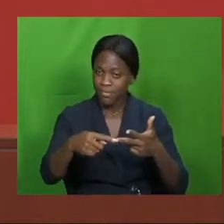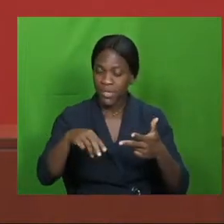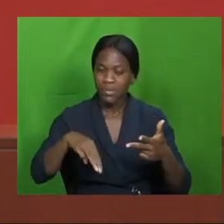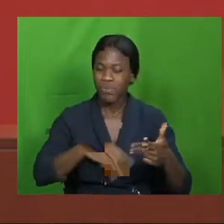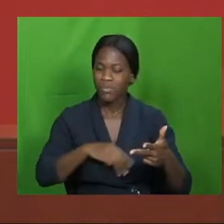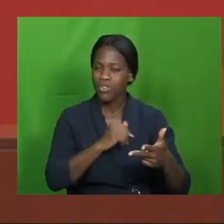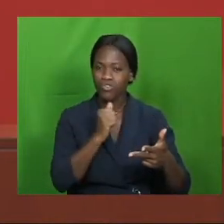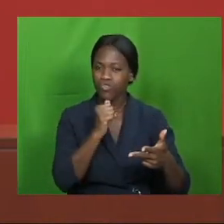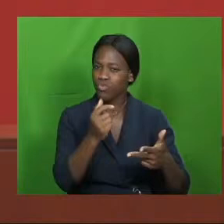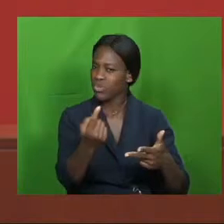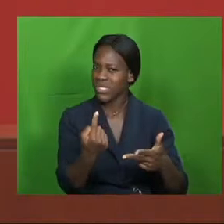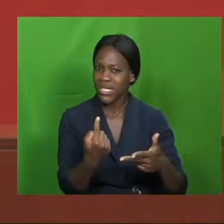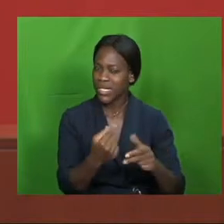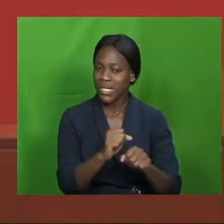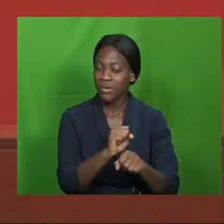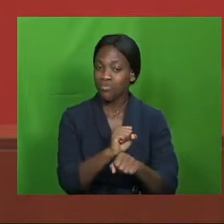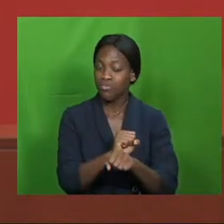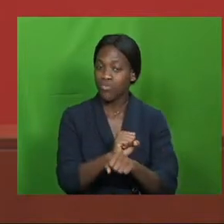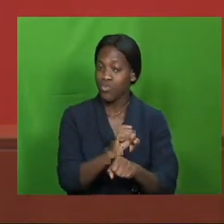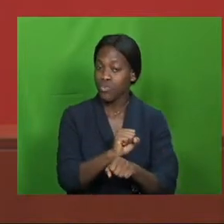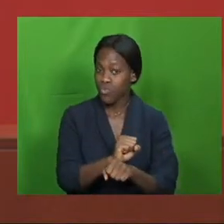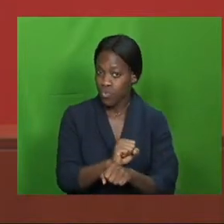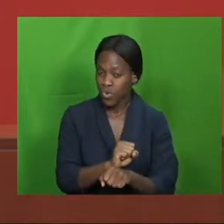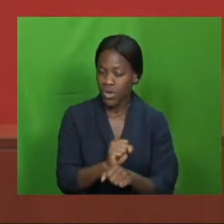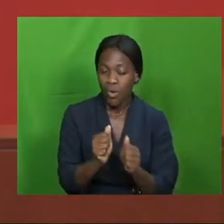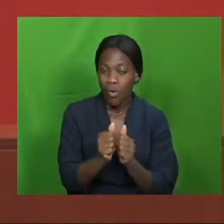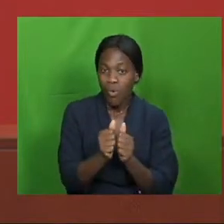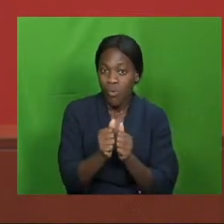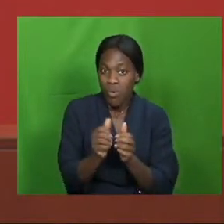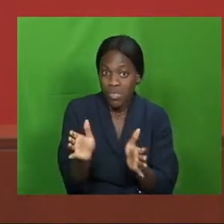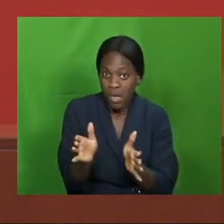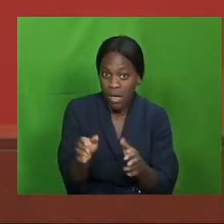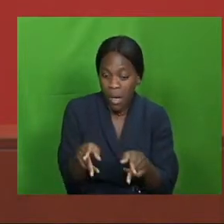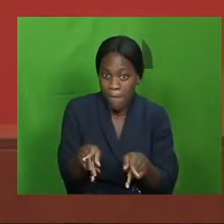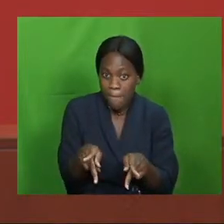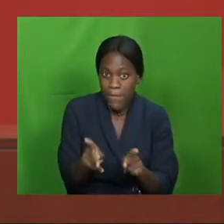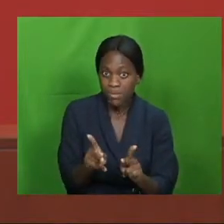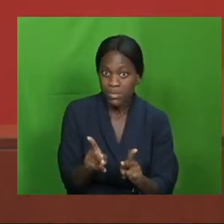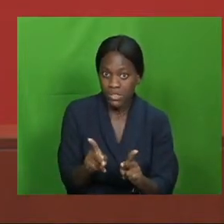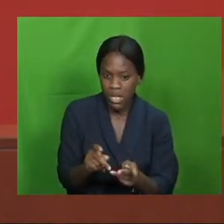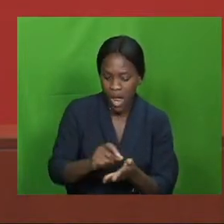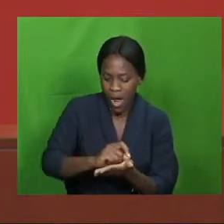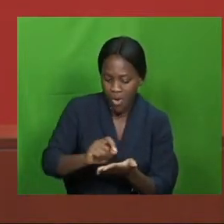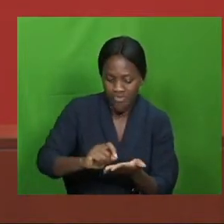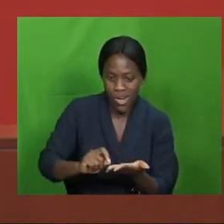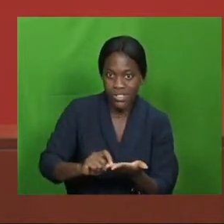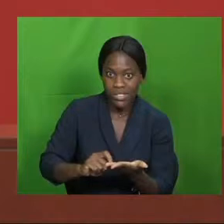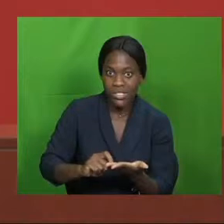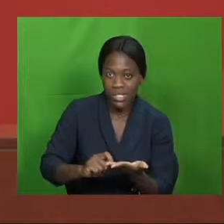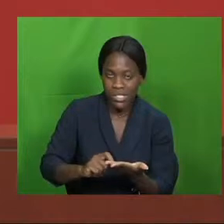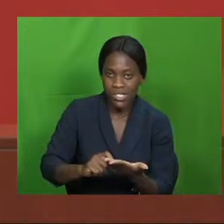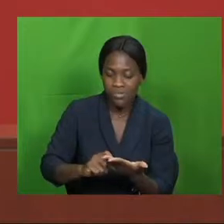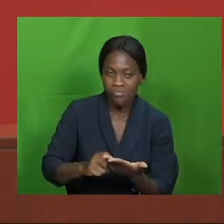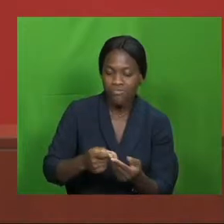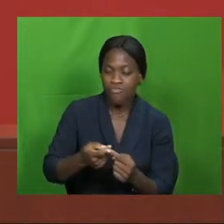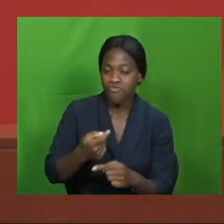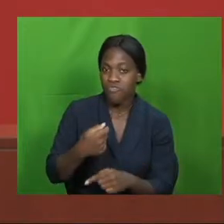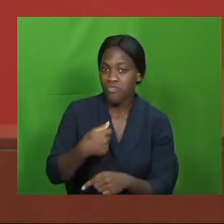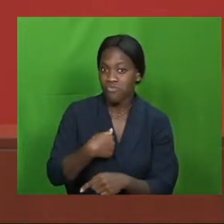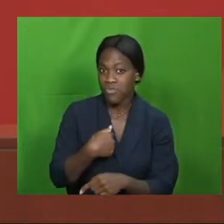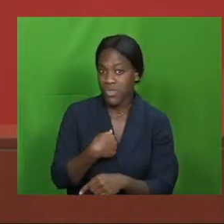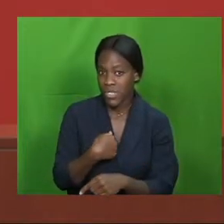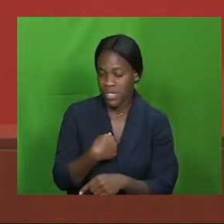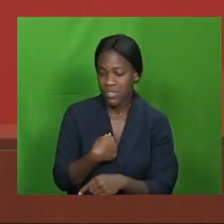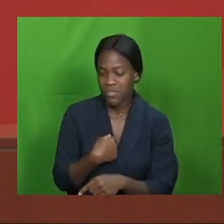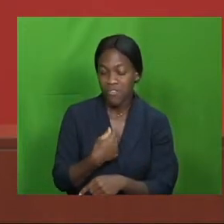failure to attend Parliament without the permission in writing of the Speaker for